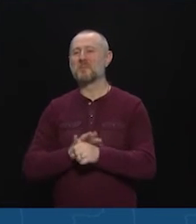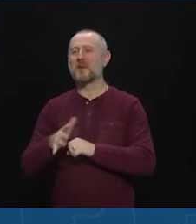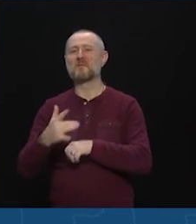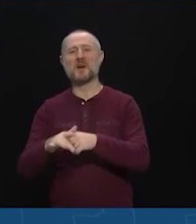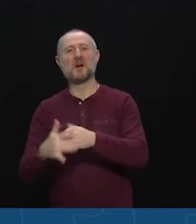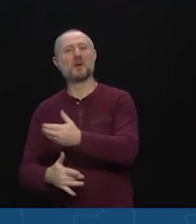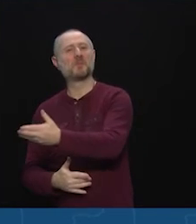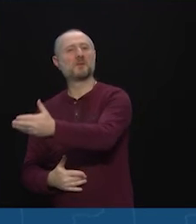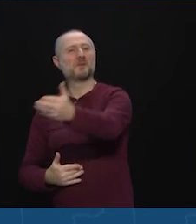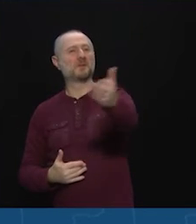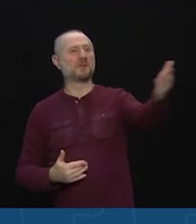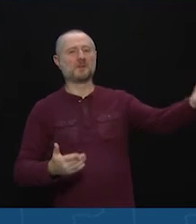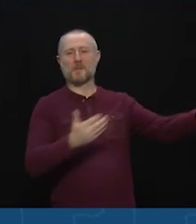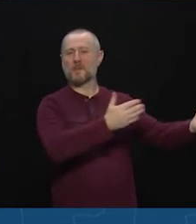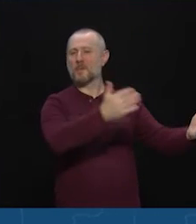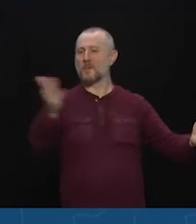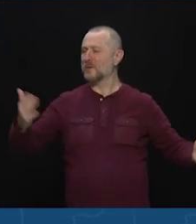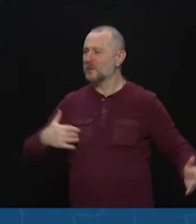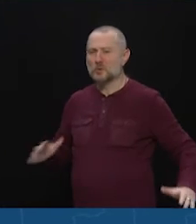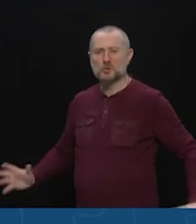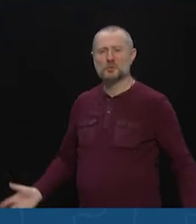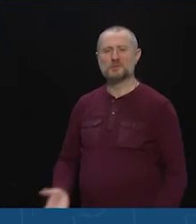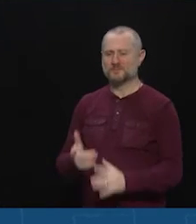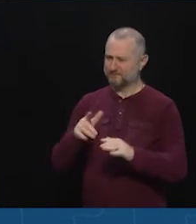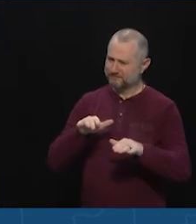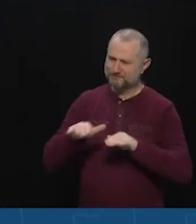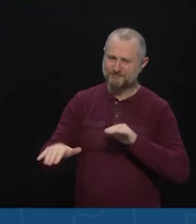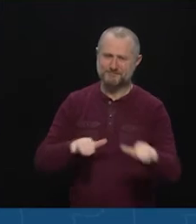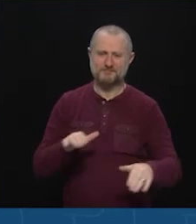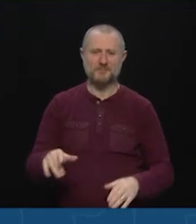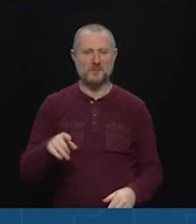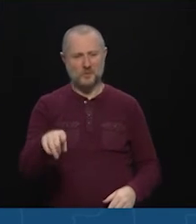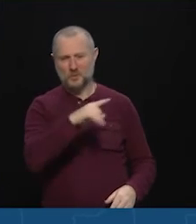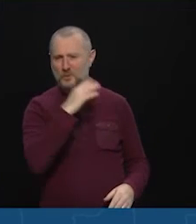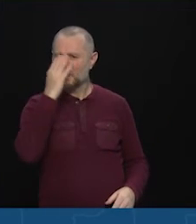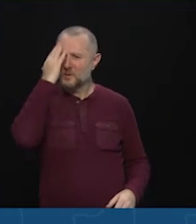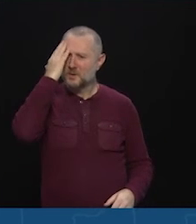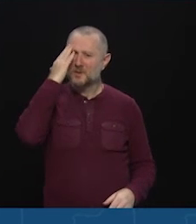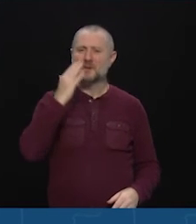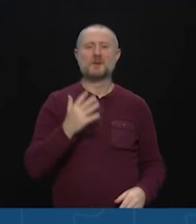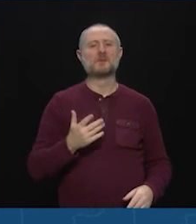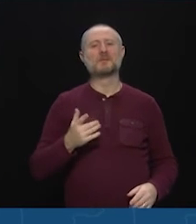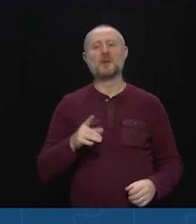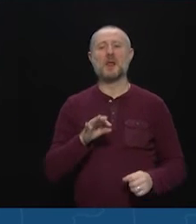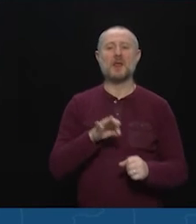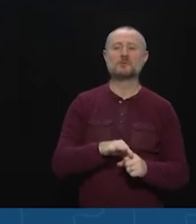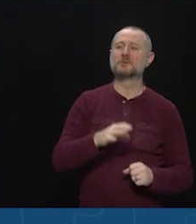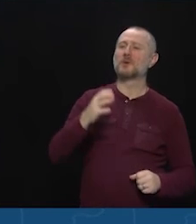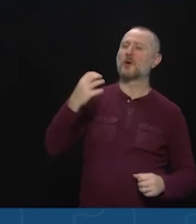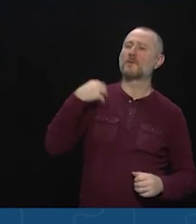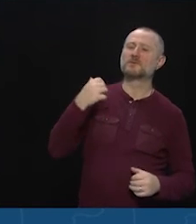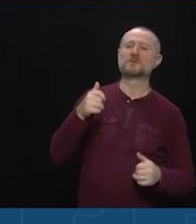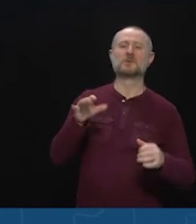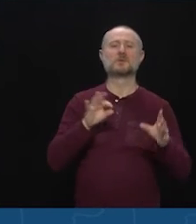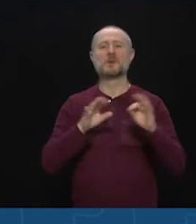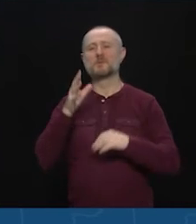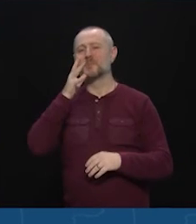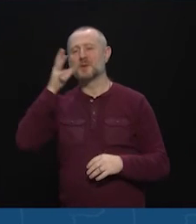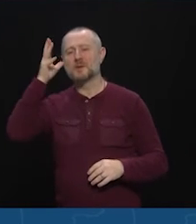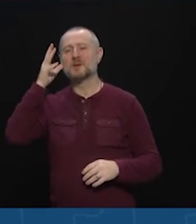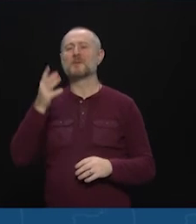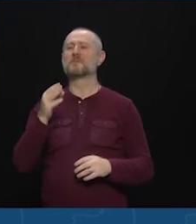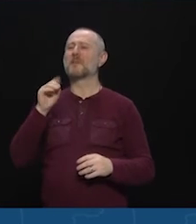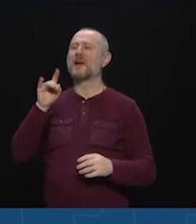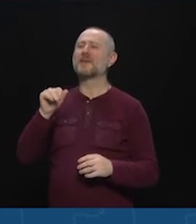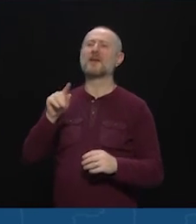people we know, our elected officials, the media, parents, community leaders. Please help us. Again, we're going to make sure that we